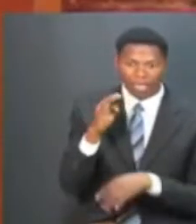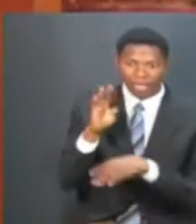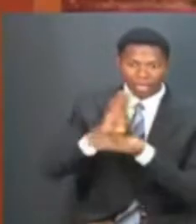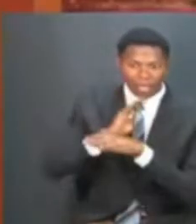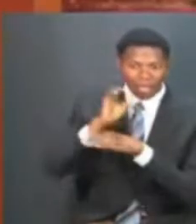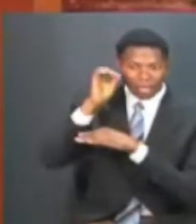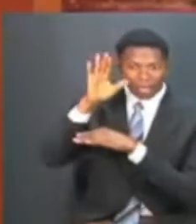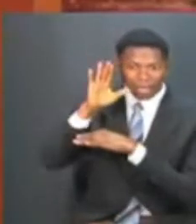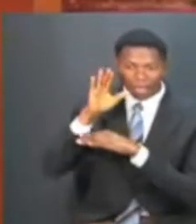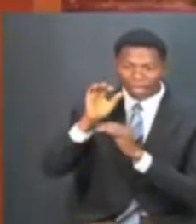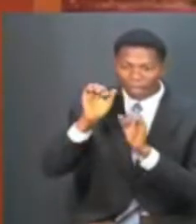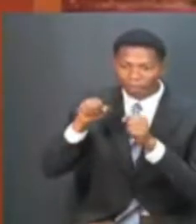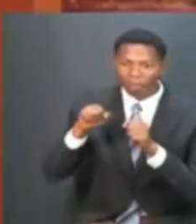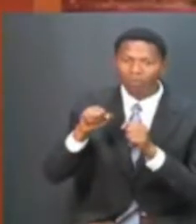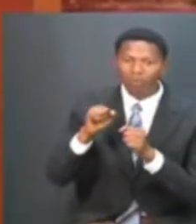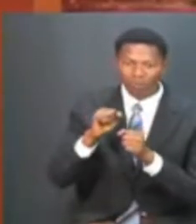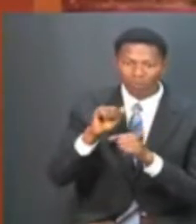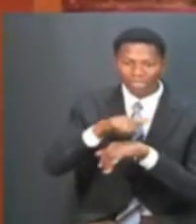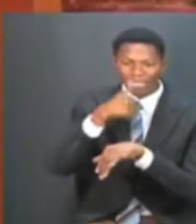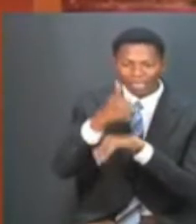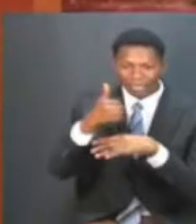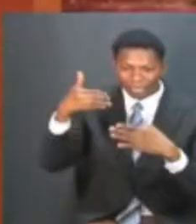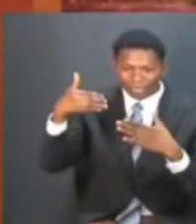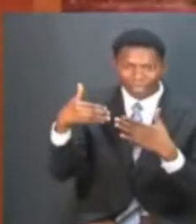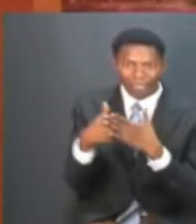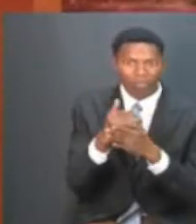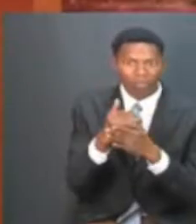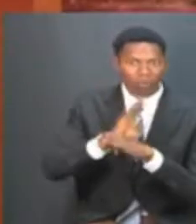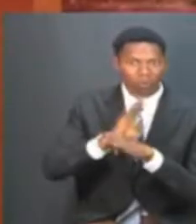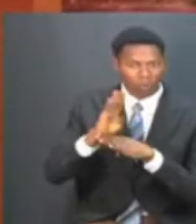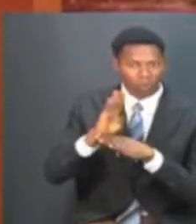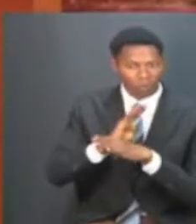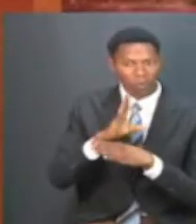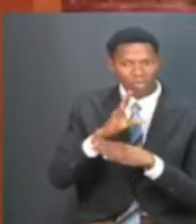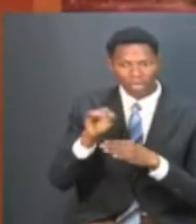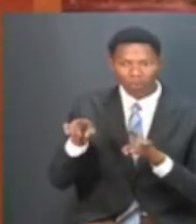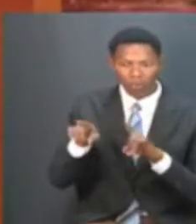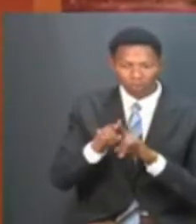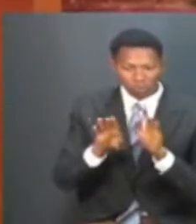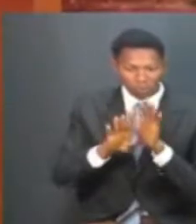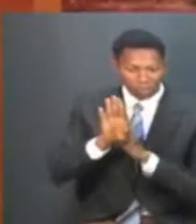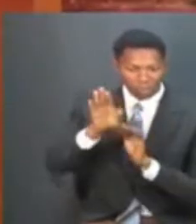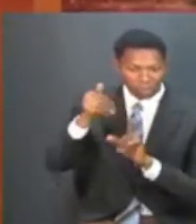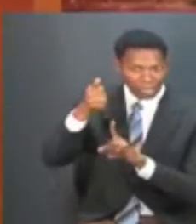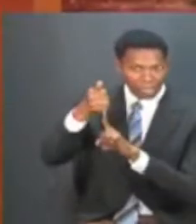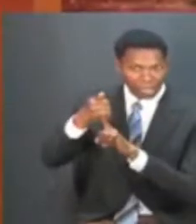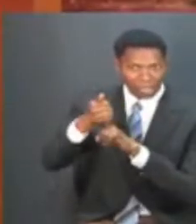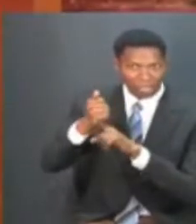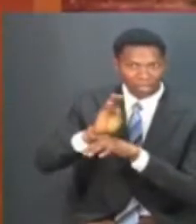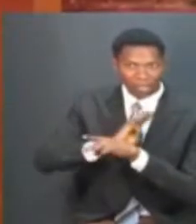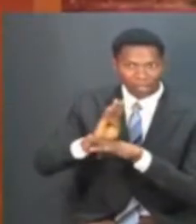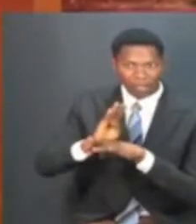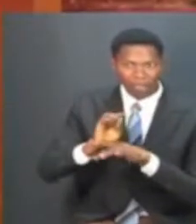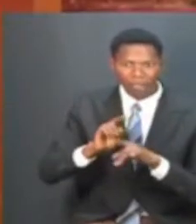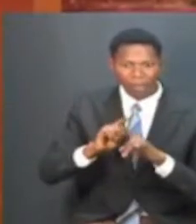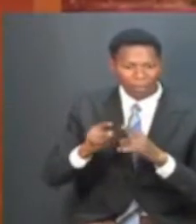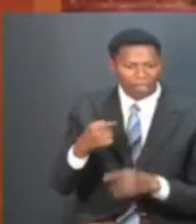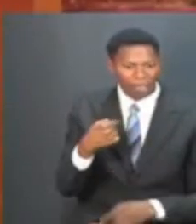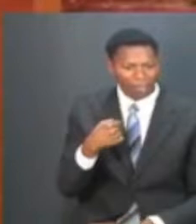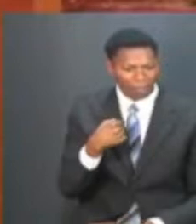set up a new business venture and develop one's own business. But where I have a small